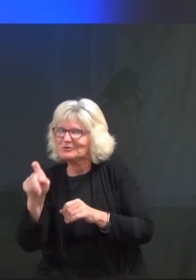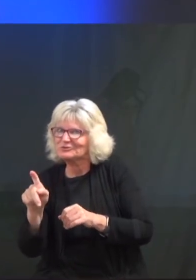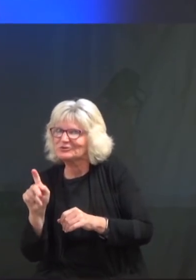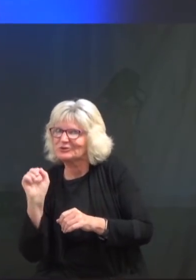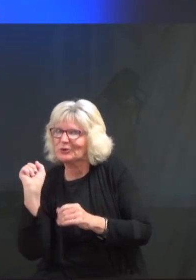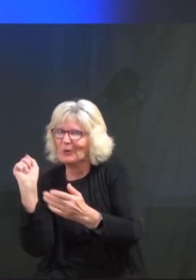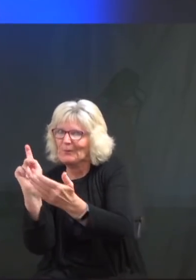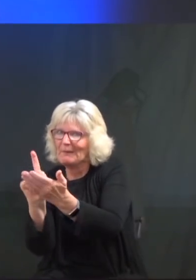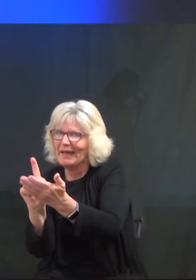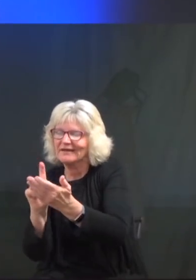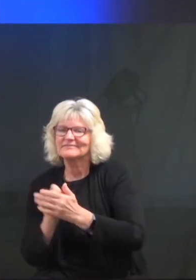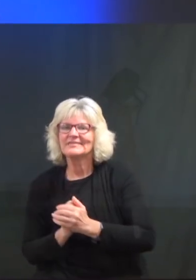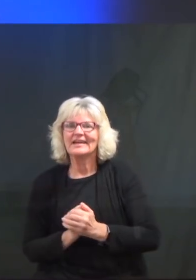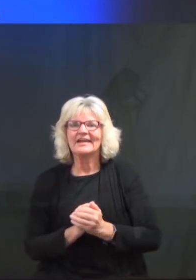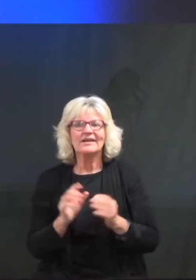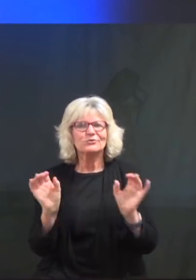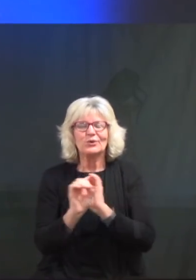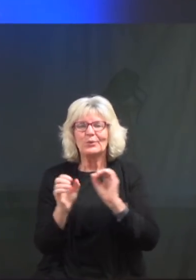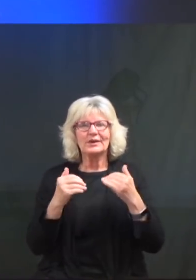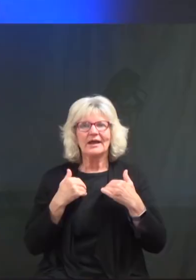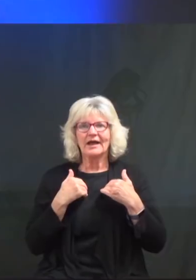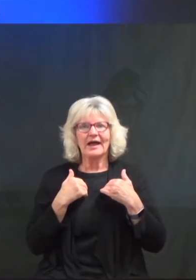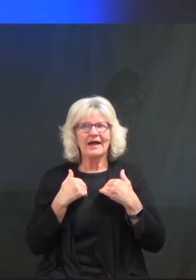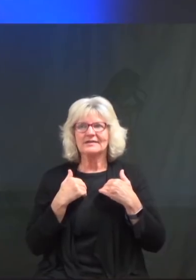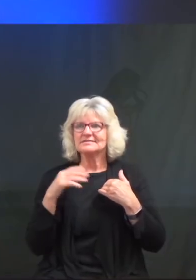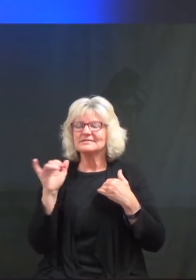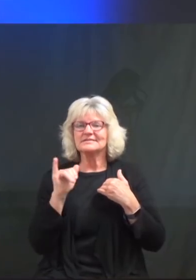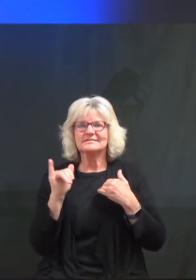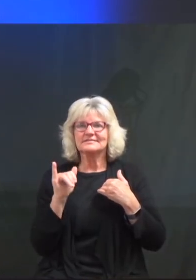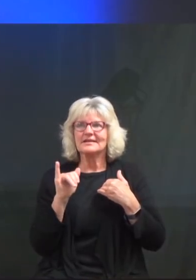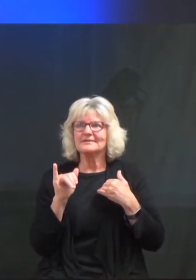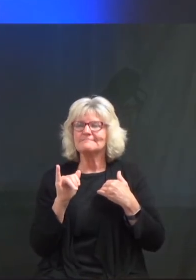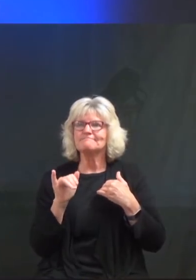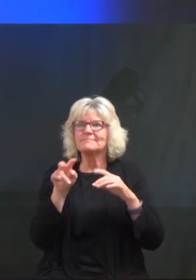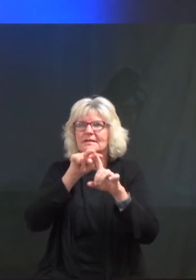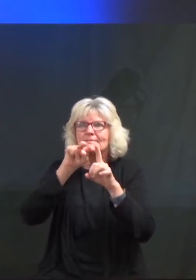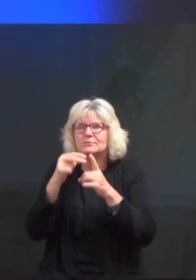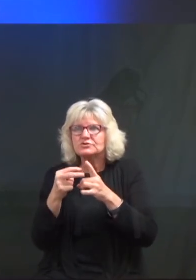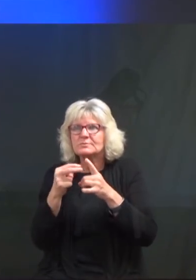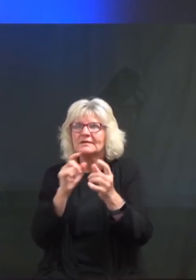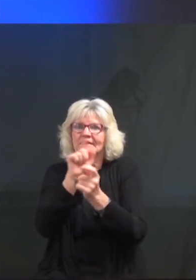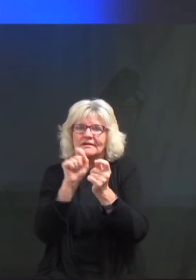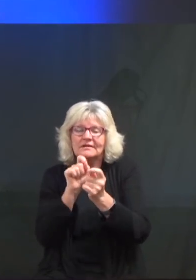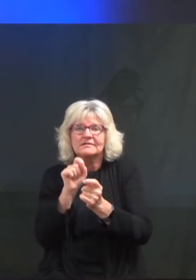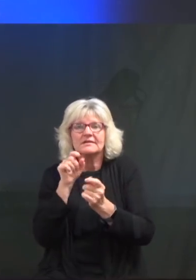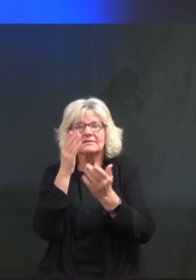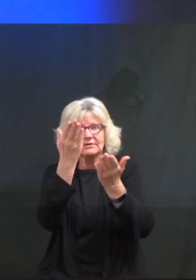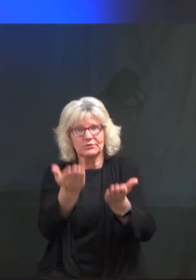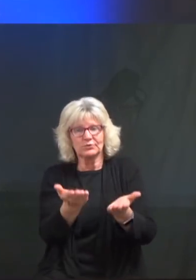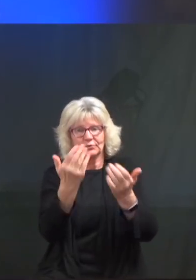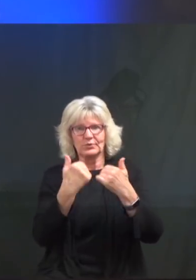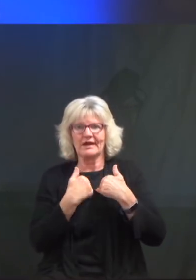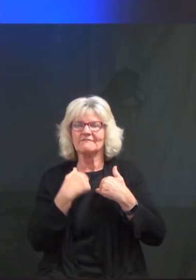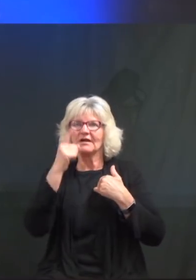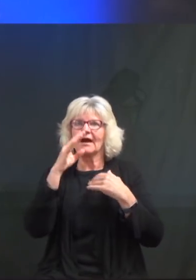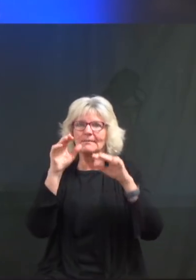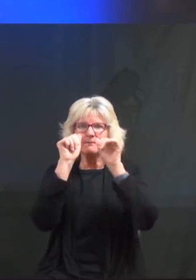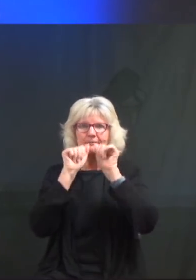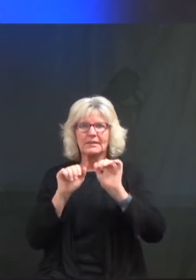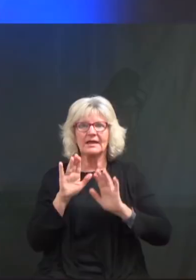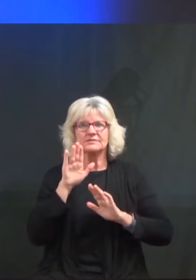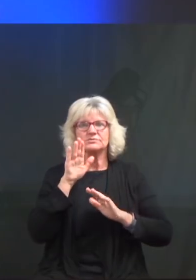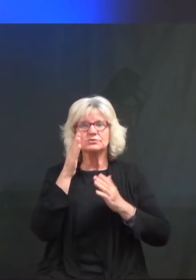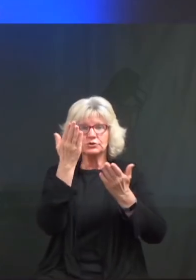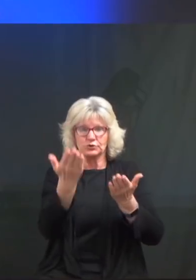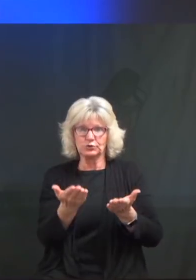No one else has the context that you have, and God has blessed you with the gospel, and he wants you to